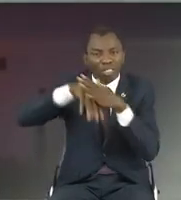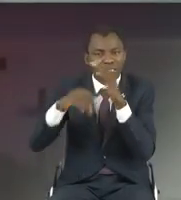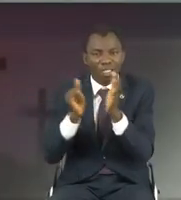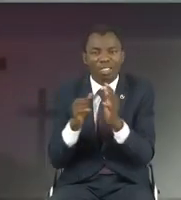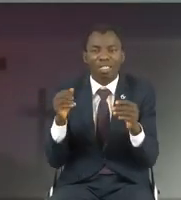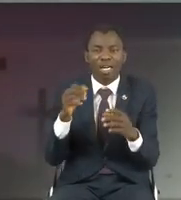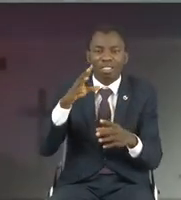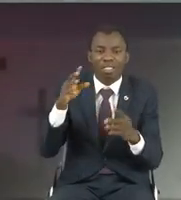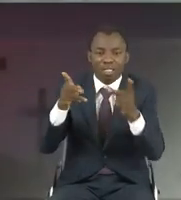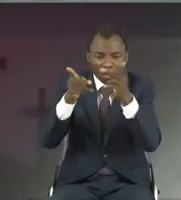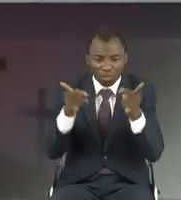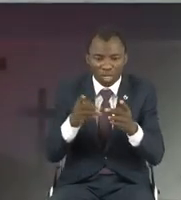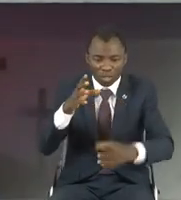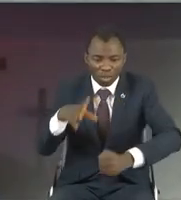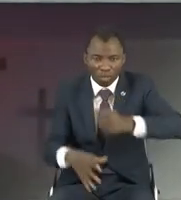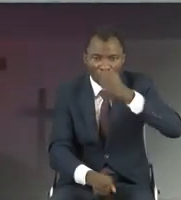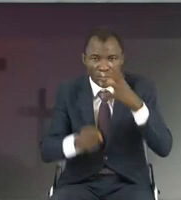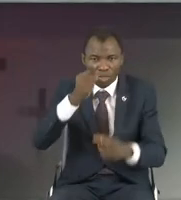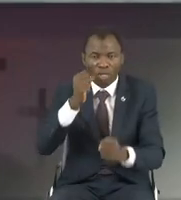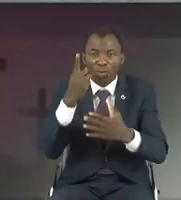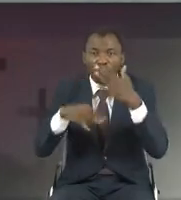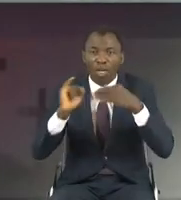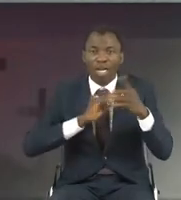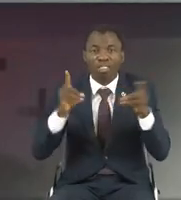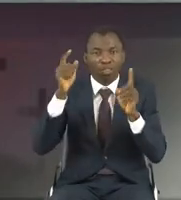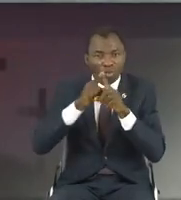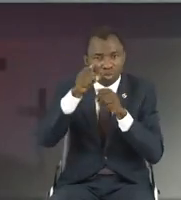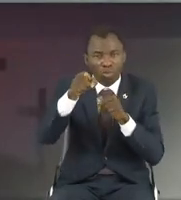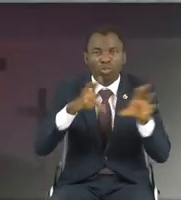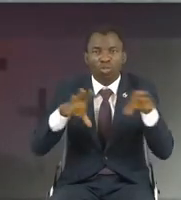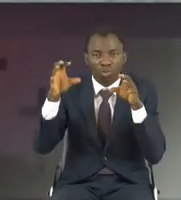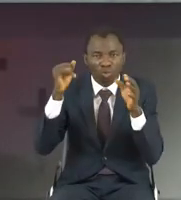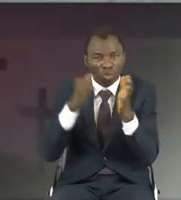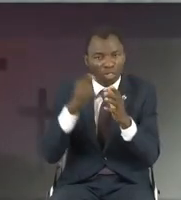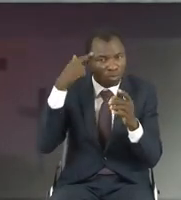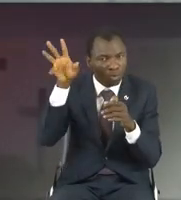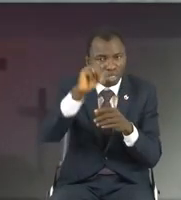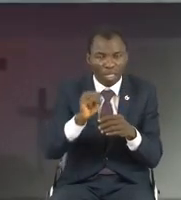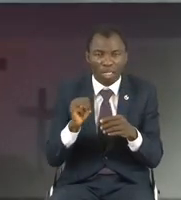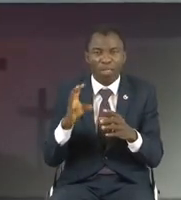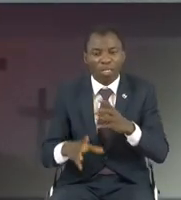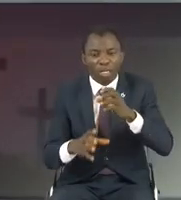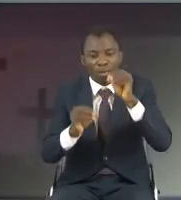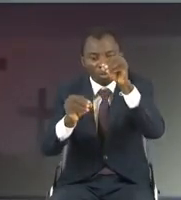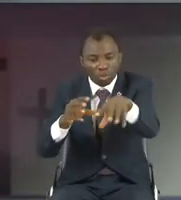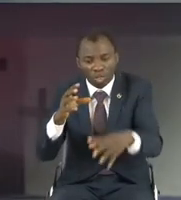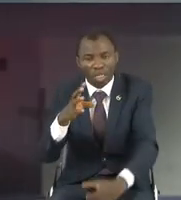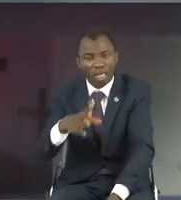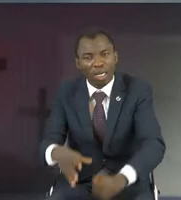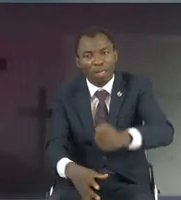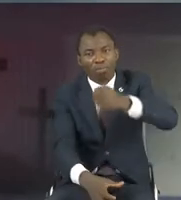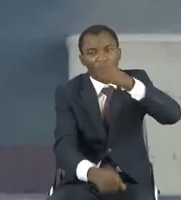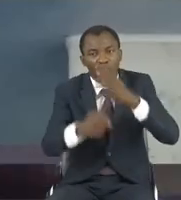have done for you, do for them, and throw that rope there and pull them up. He has saved